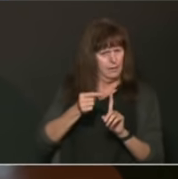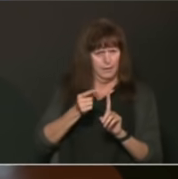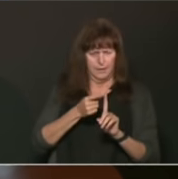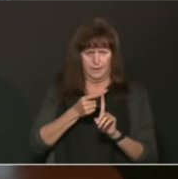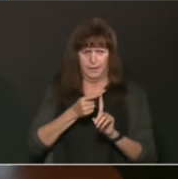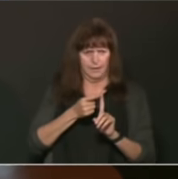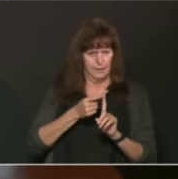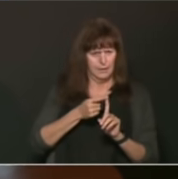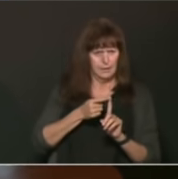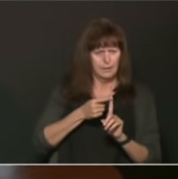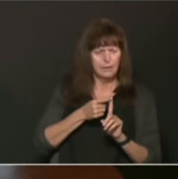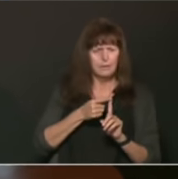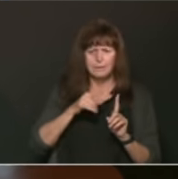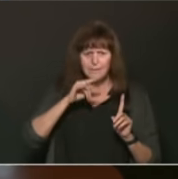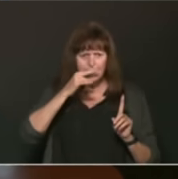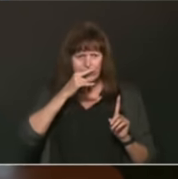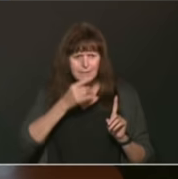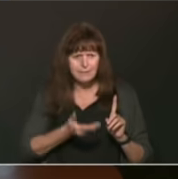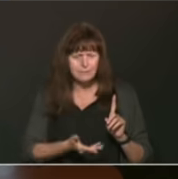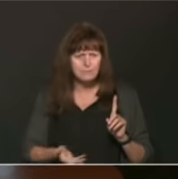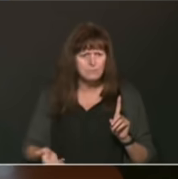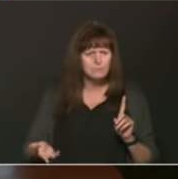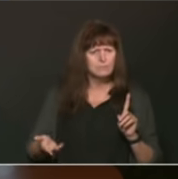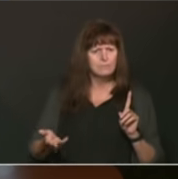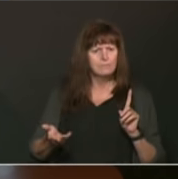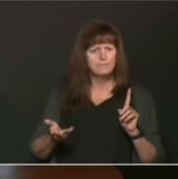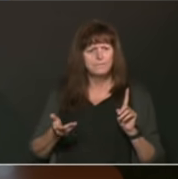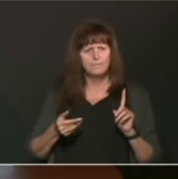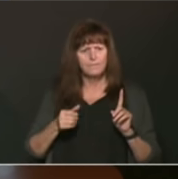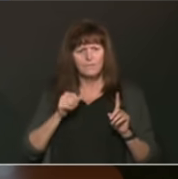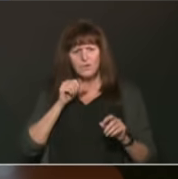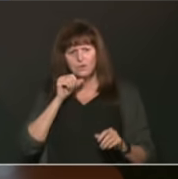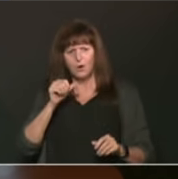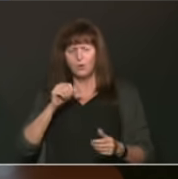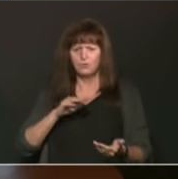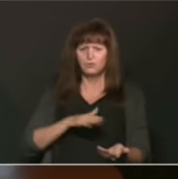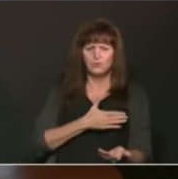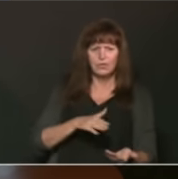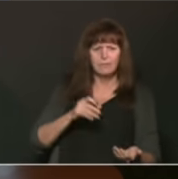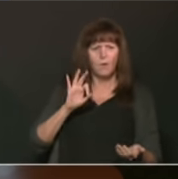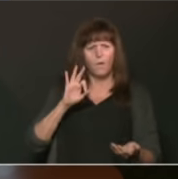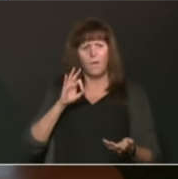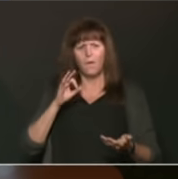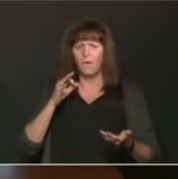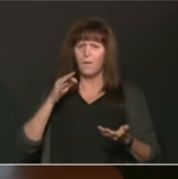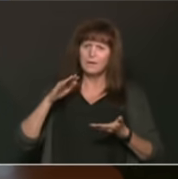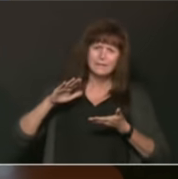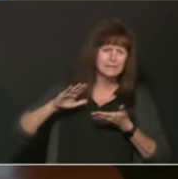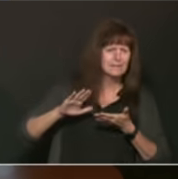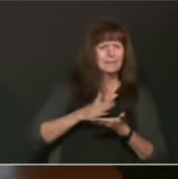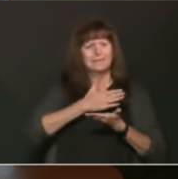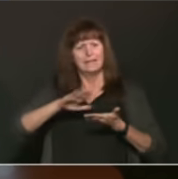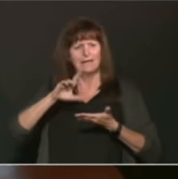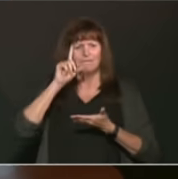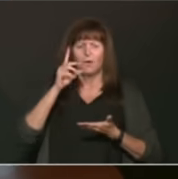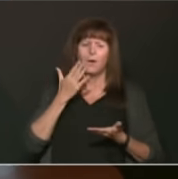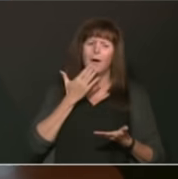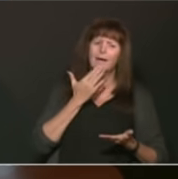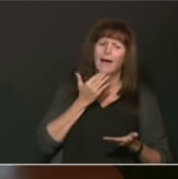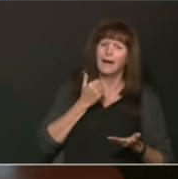kids not to sing or shout for their treats when trick-or-treating. Just curious how you envision